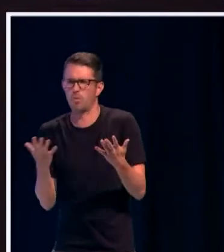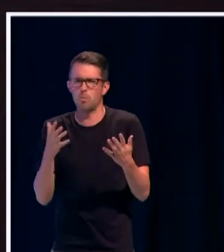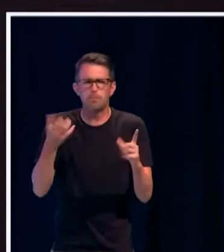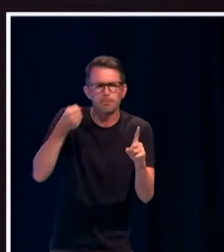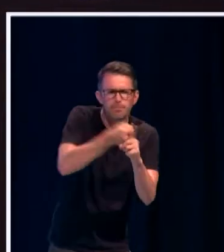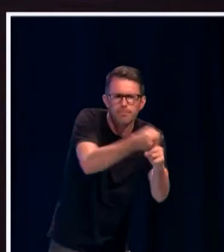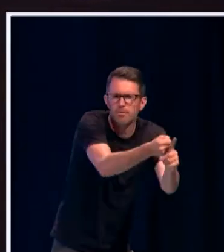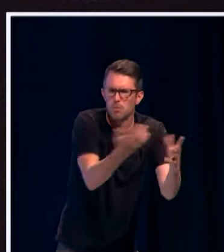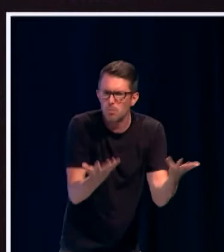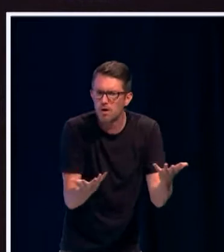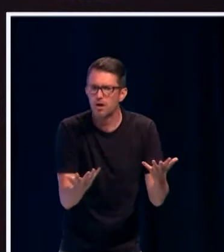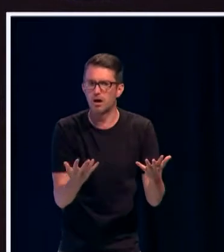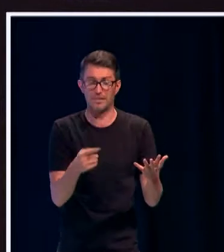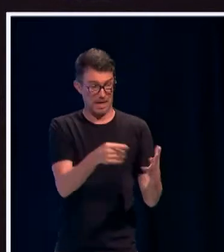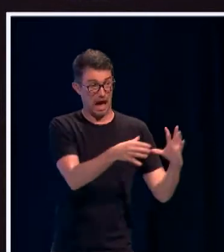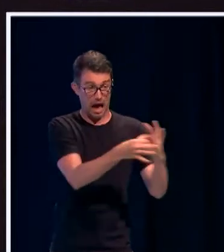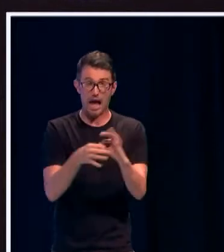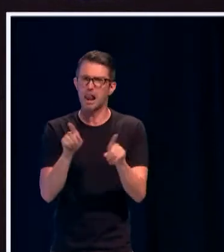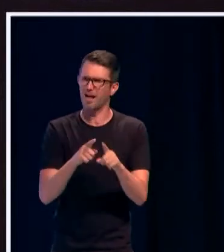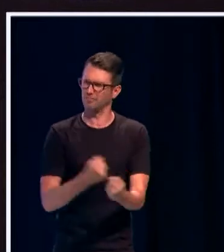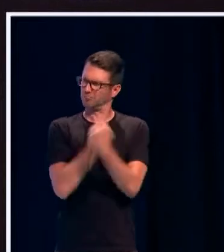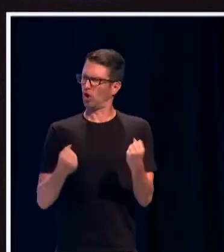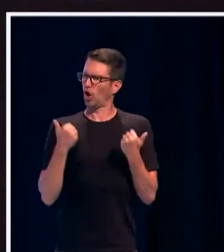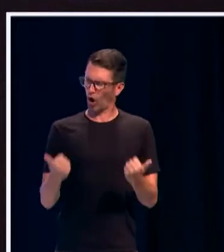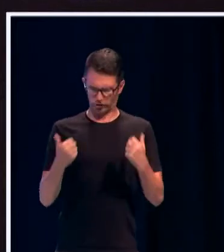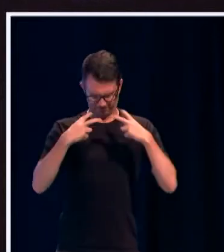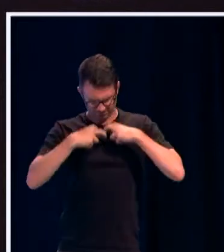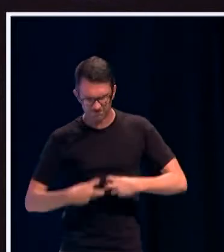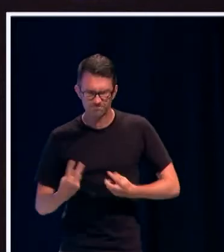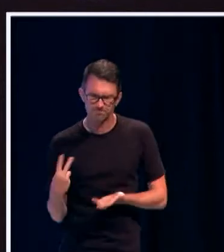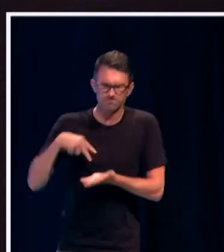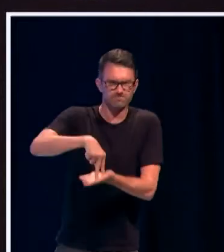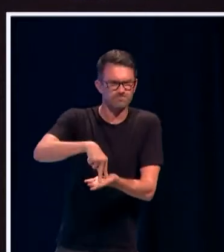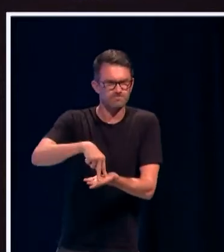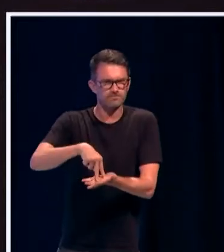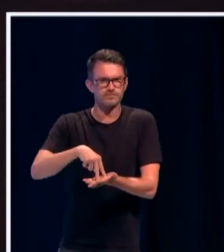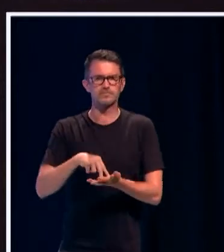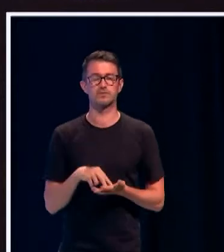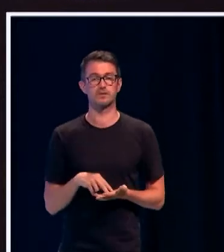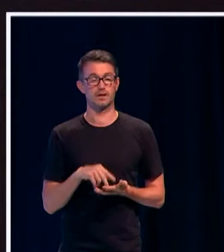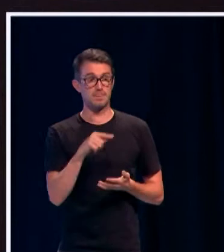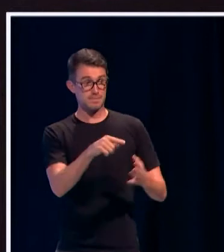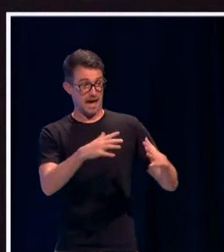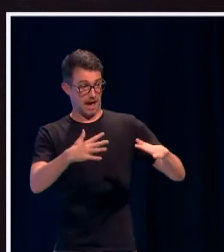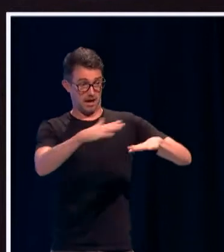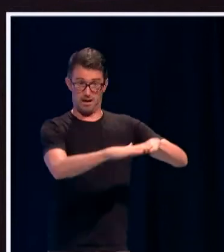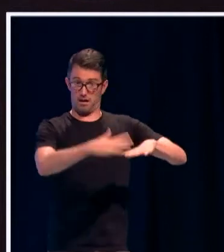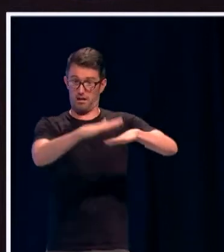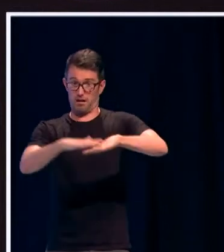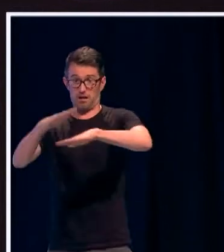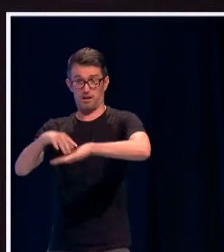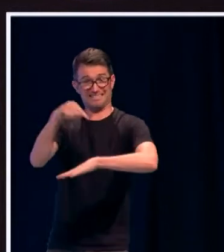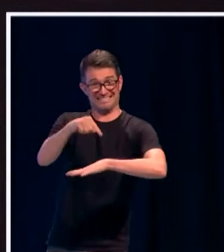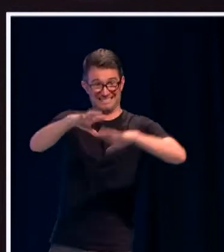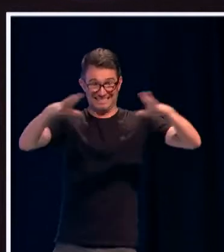strength for us. So the second is, within these intersections, we also have the collaborations